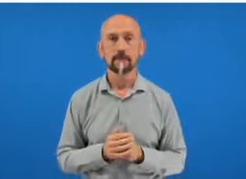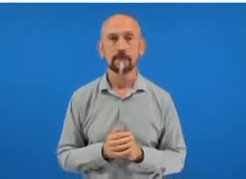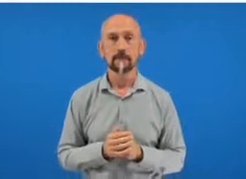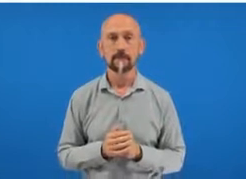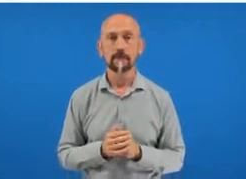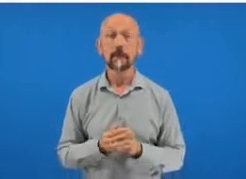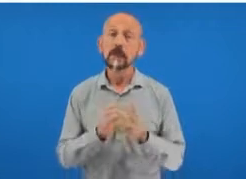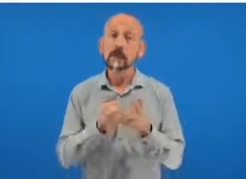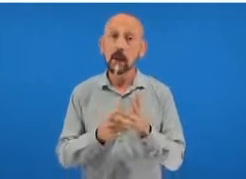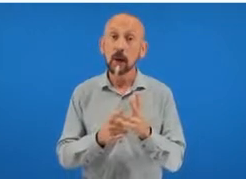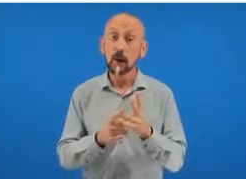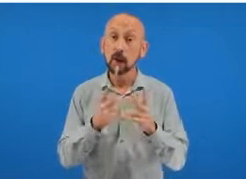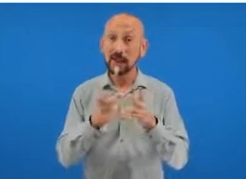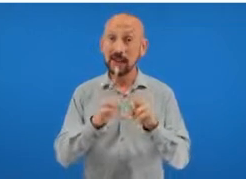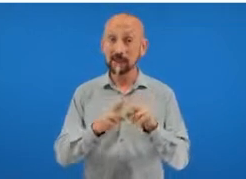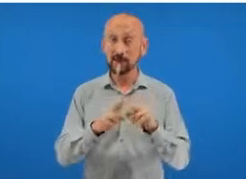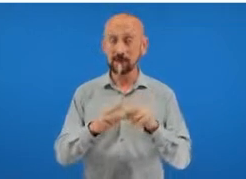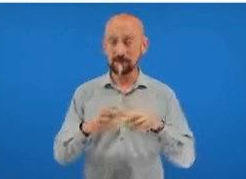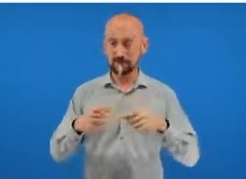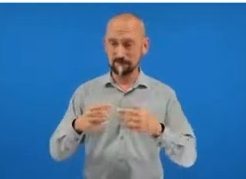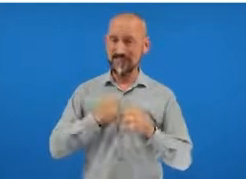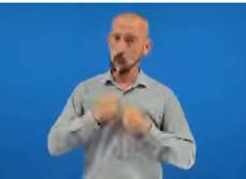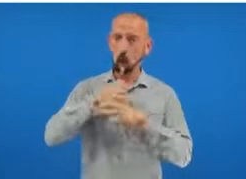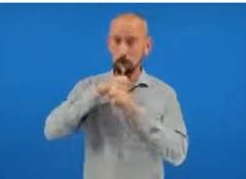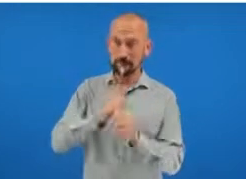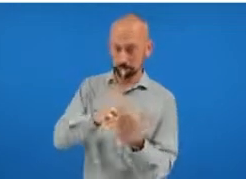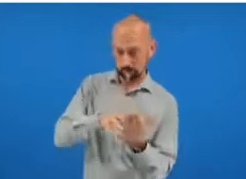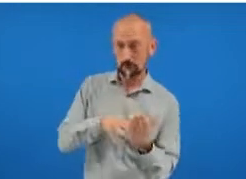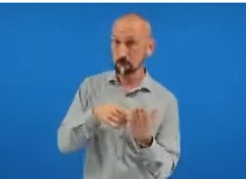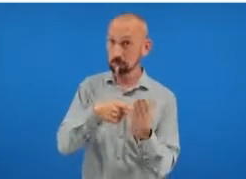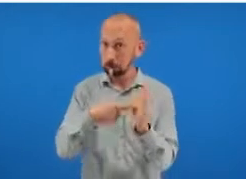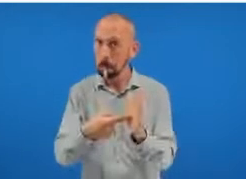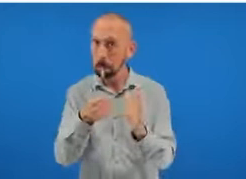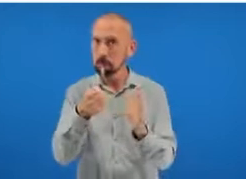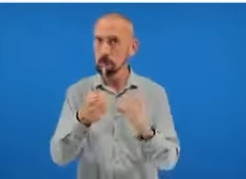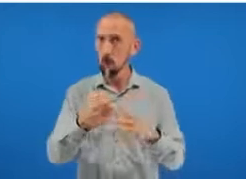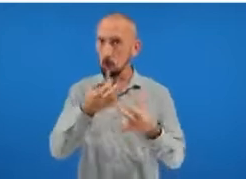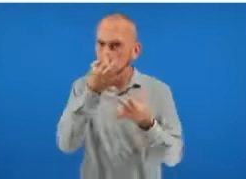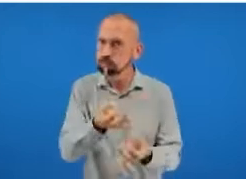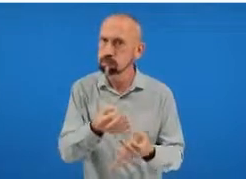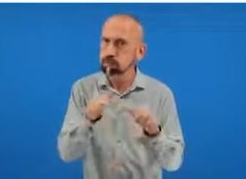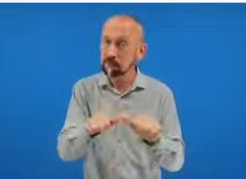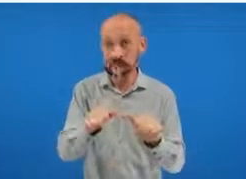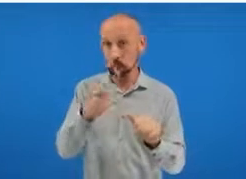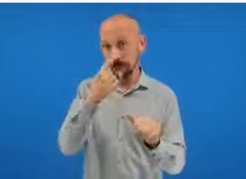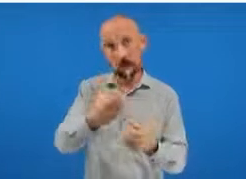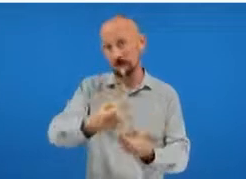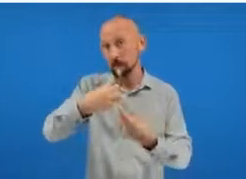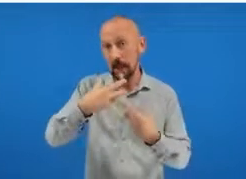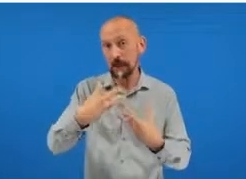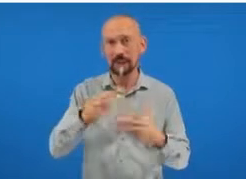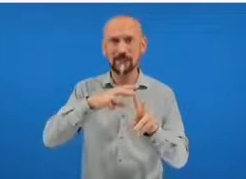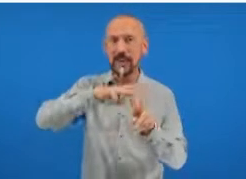So if you like the sound of our commitments, do tell us what you think. Use the hashtags there. Next